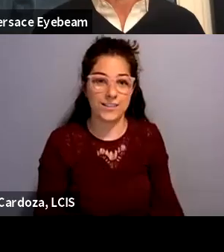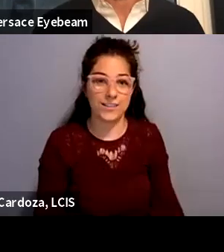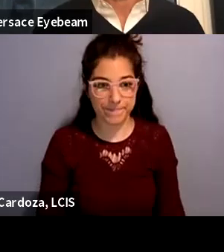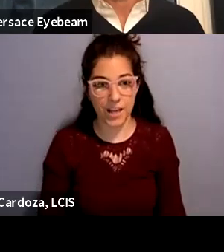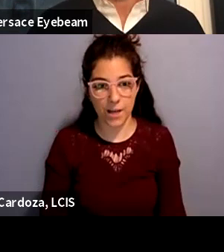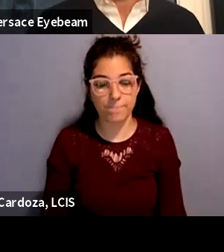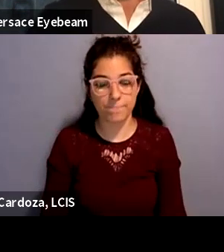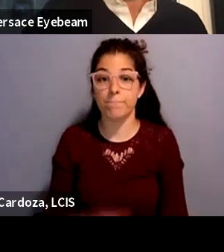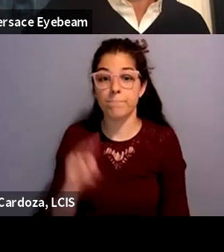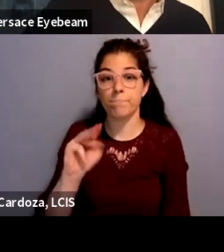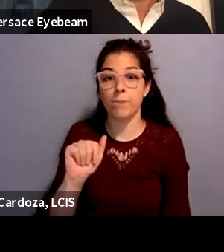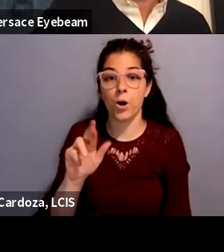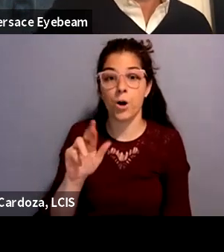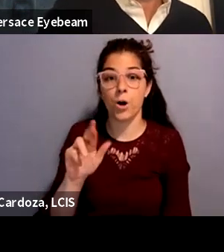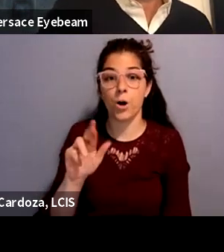Mm-hmm. Mark,